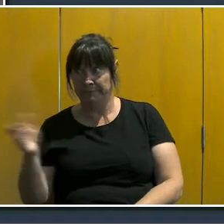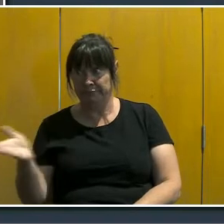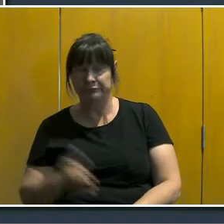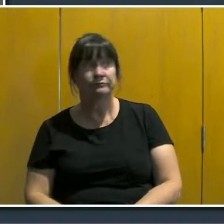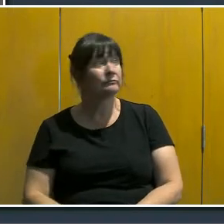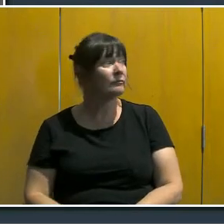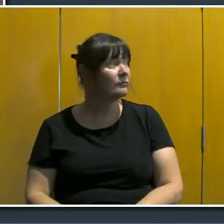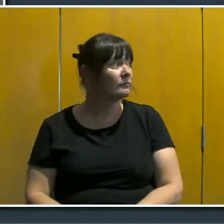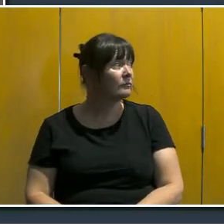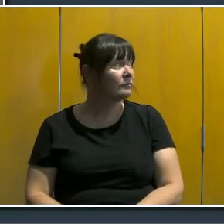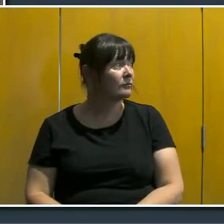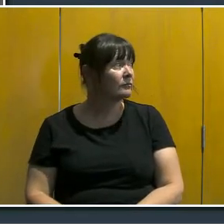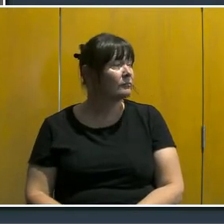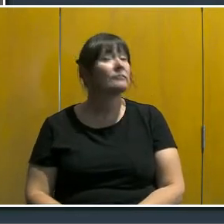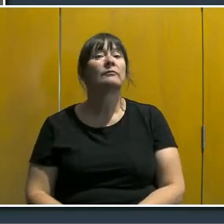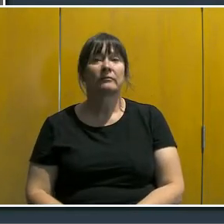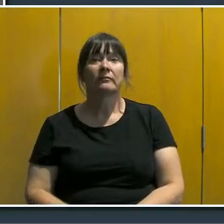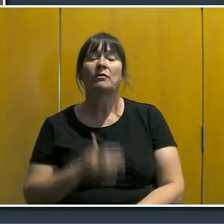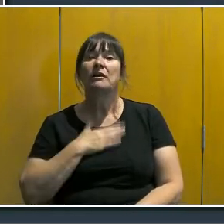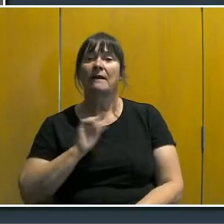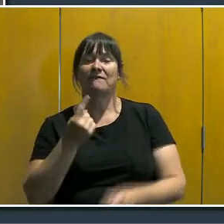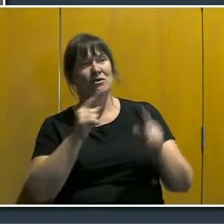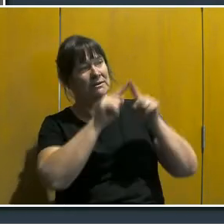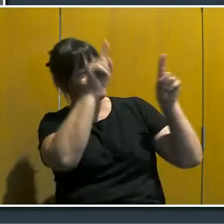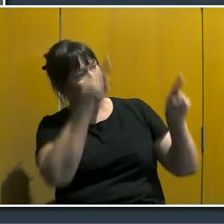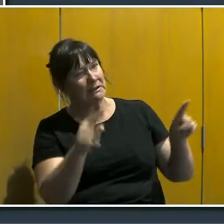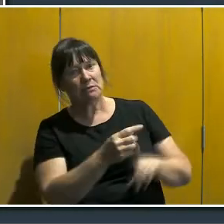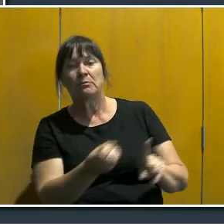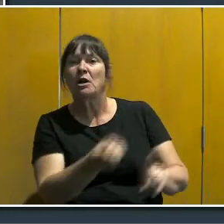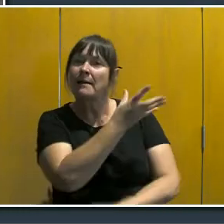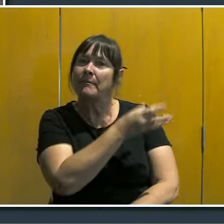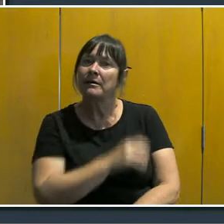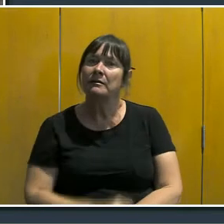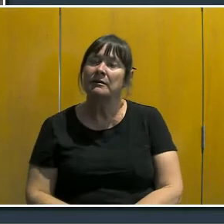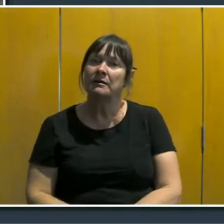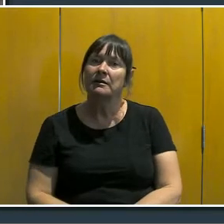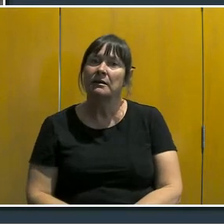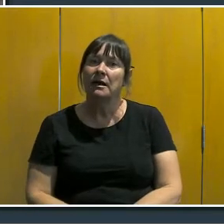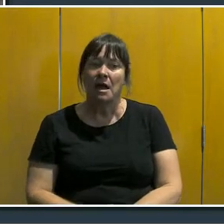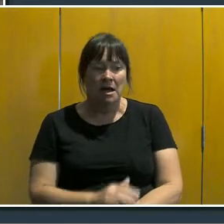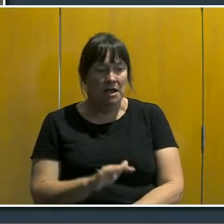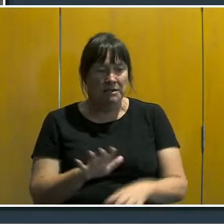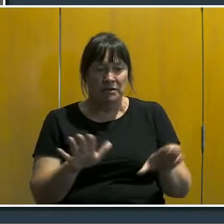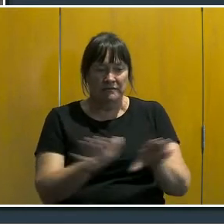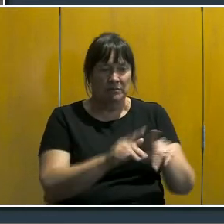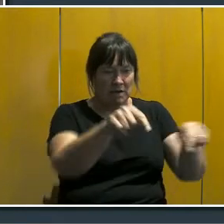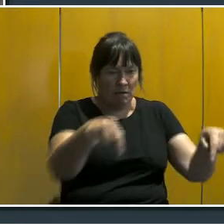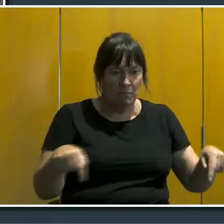Thank you, Joy. I really liked your first slide and it got me thinking. The one around similar properties pay similar